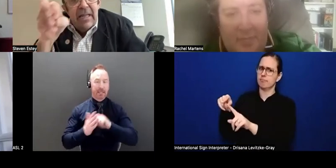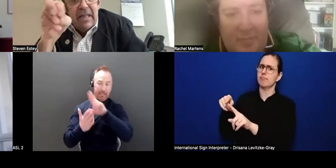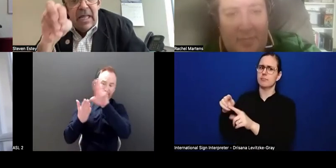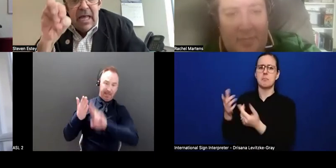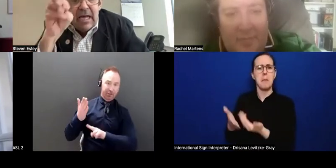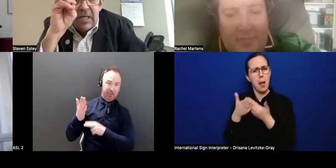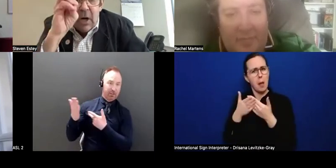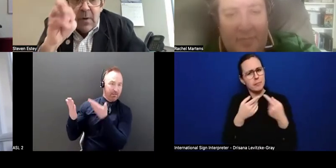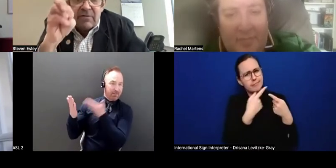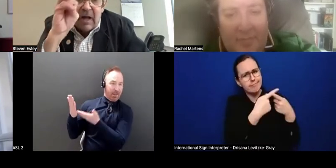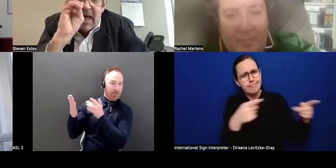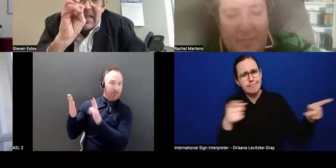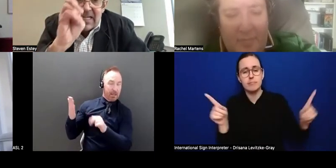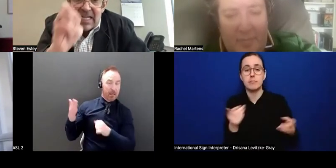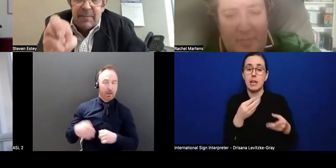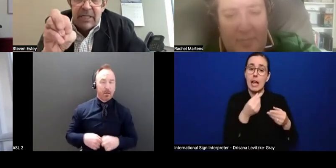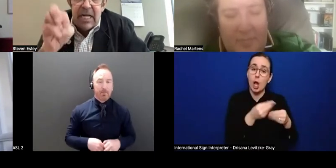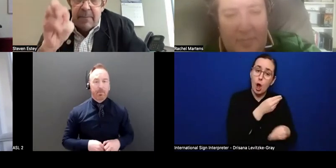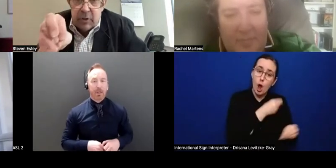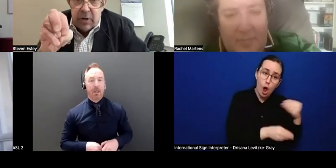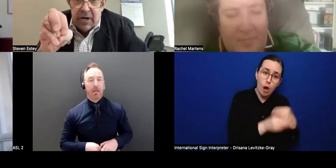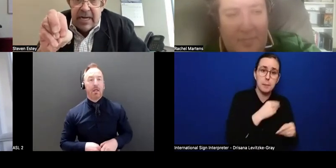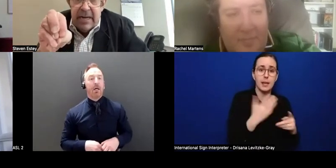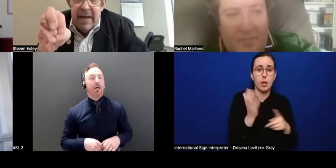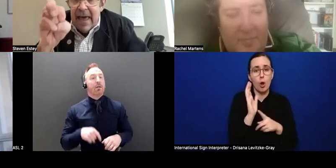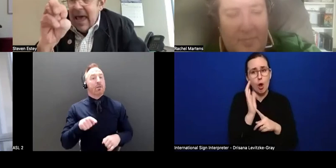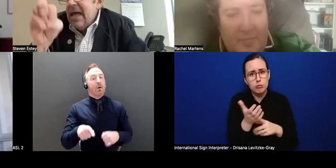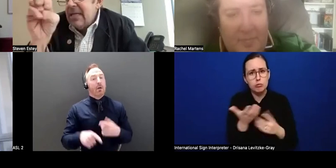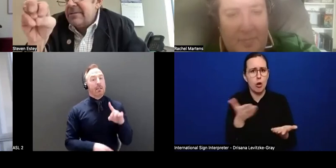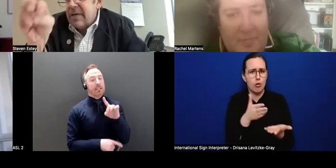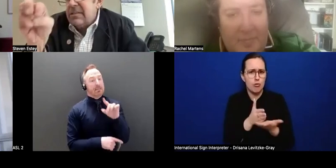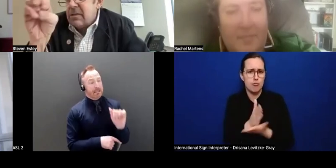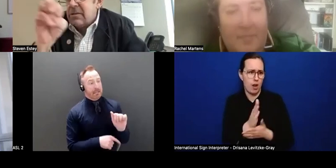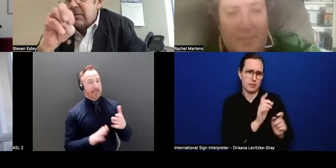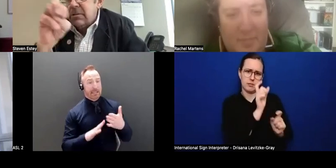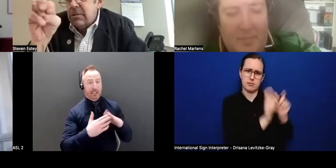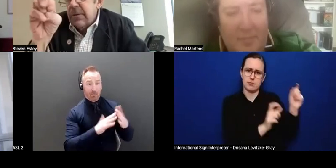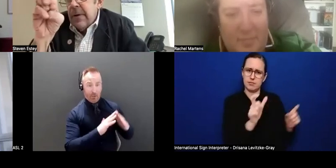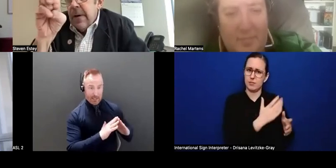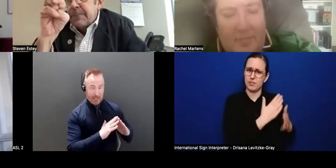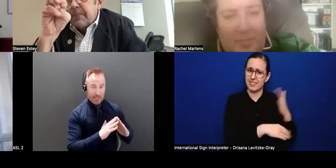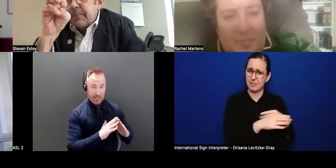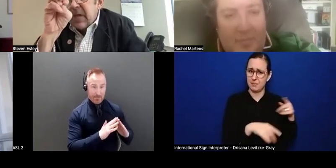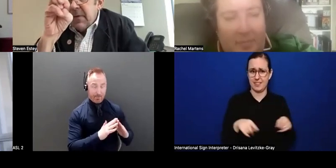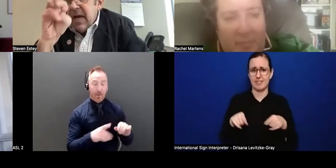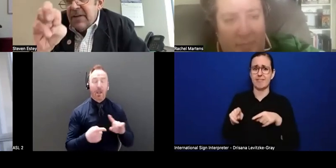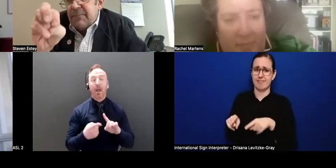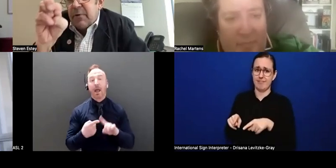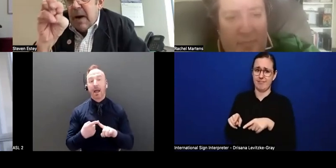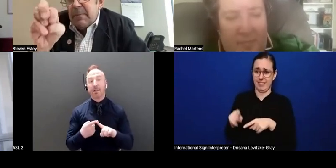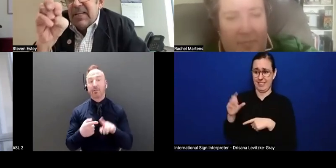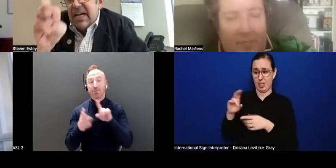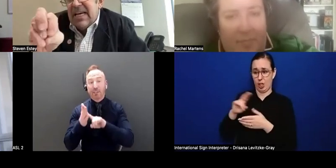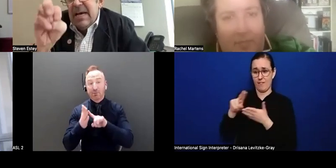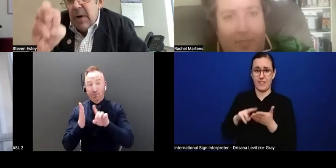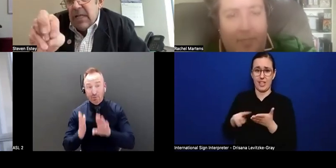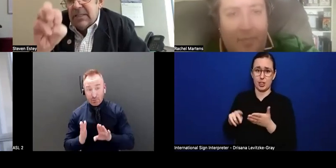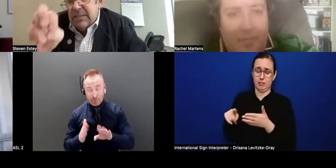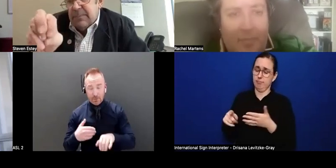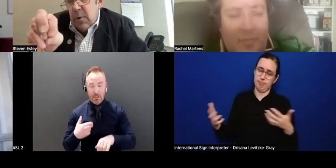And I think that, as a disability community and as researchers, it's probably the